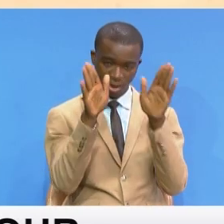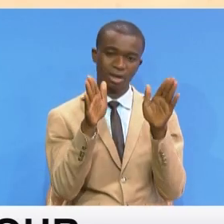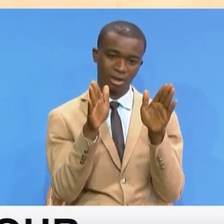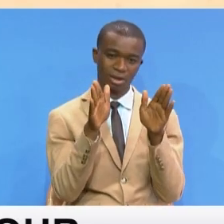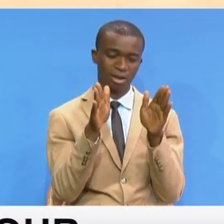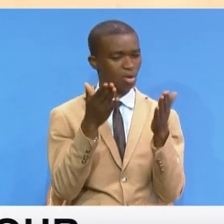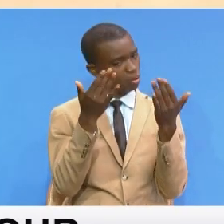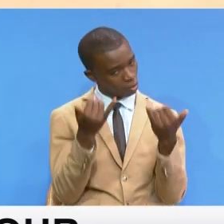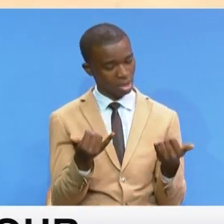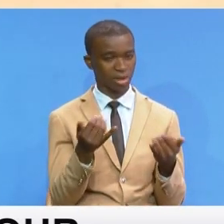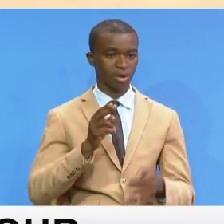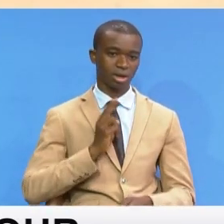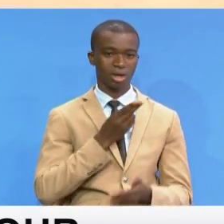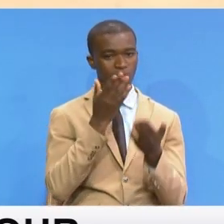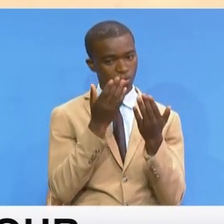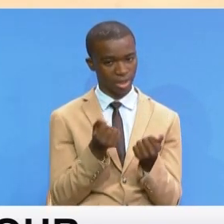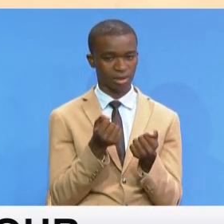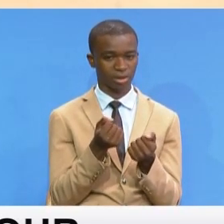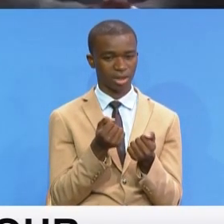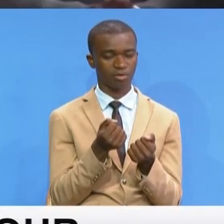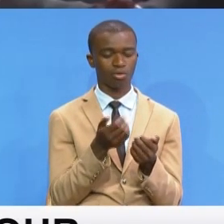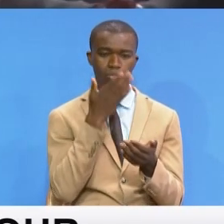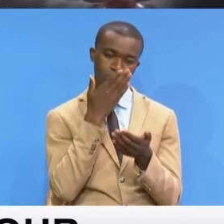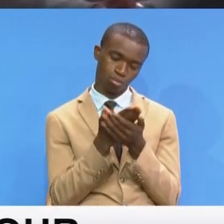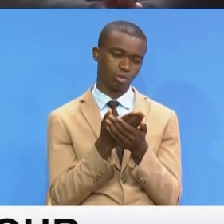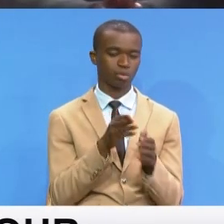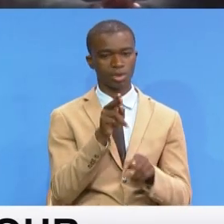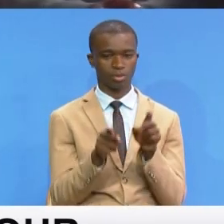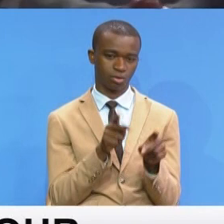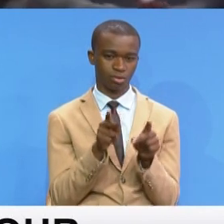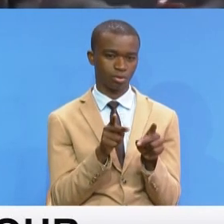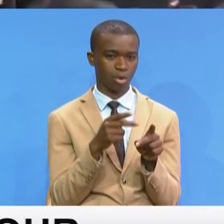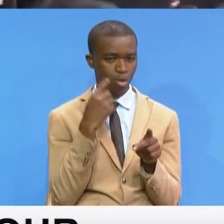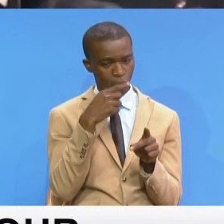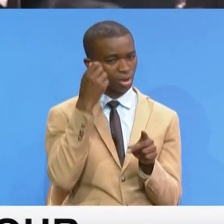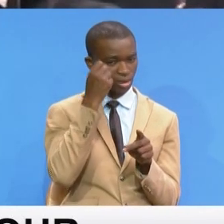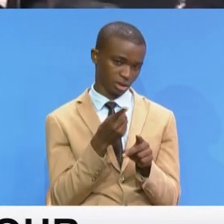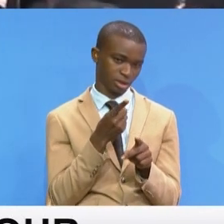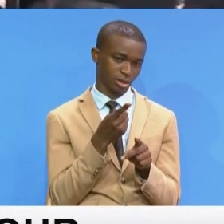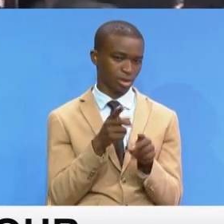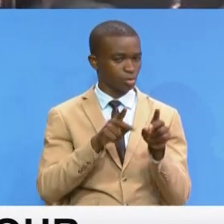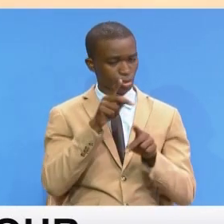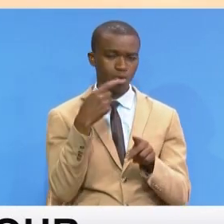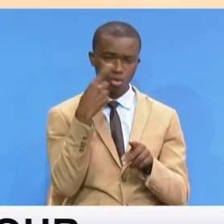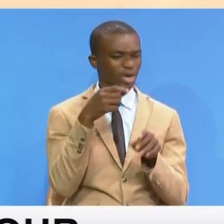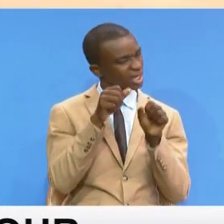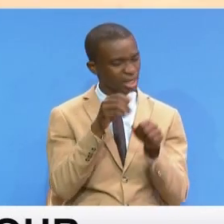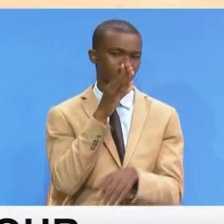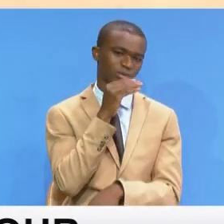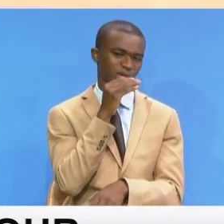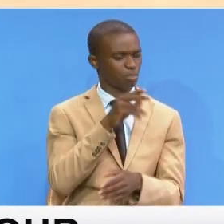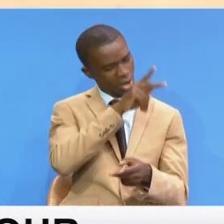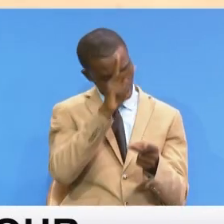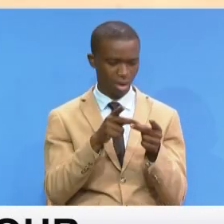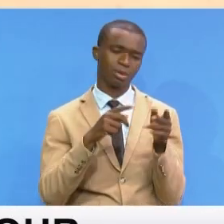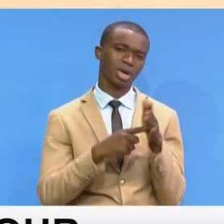have people who are enthusiastic, people who can speak to the point, people who